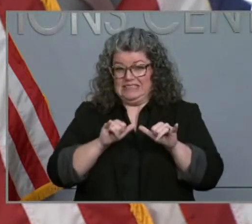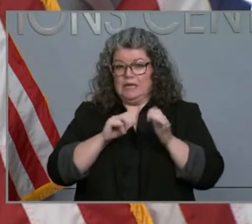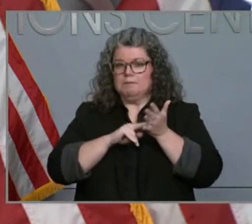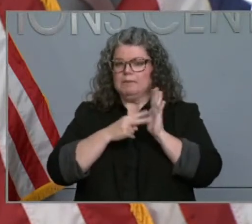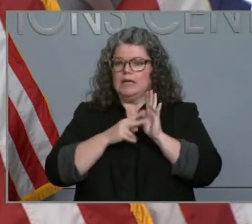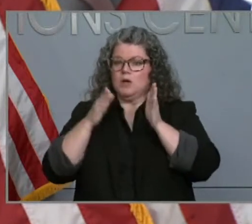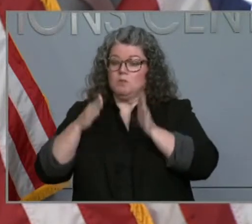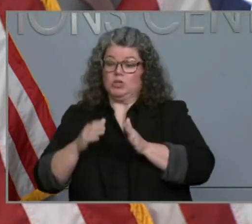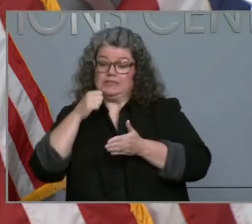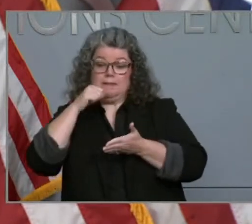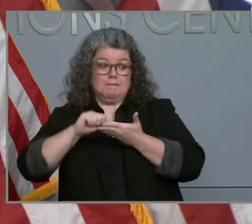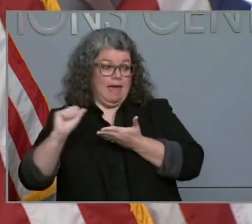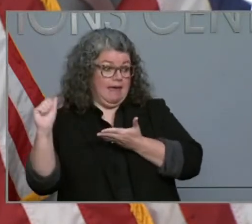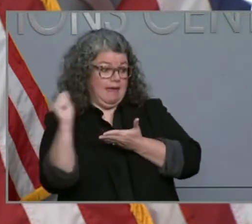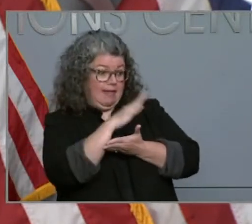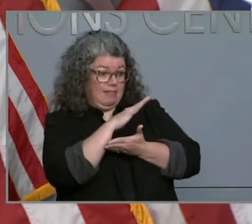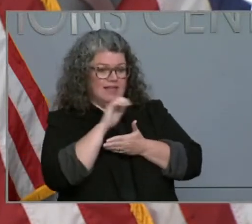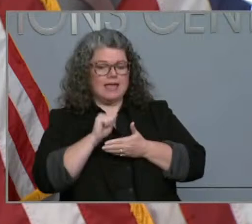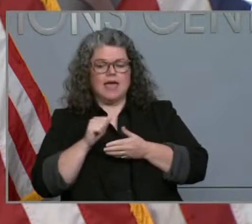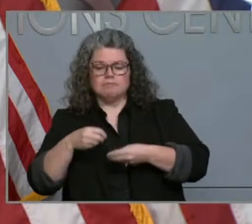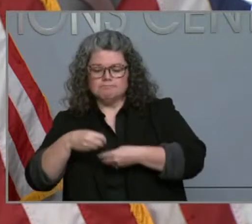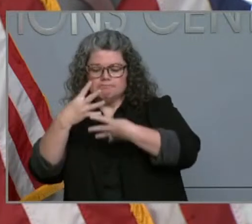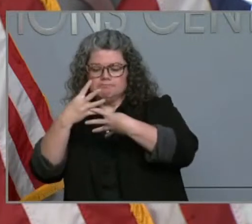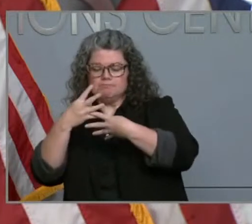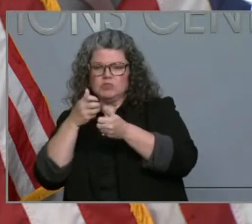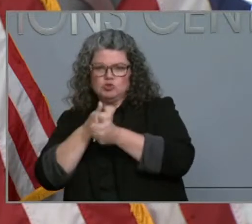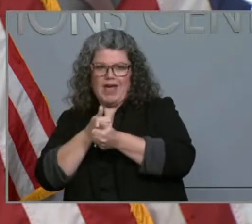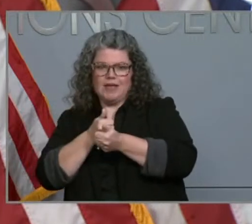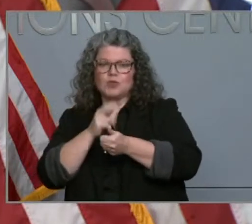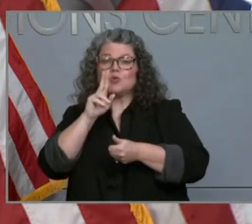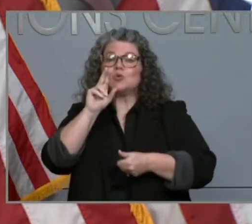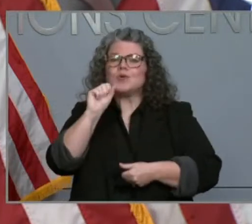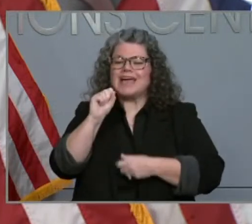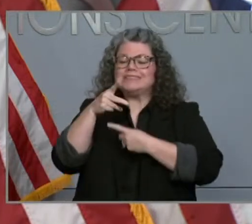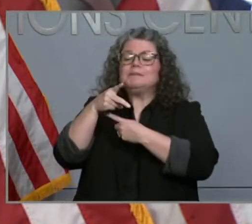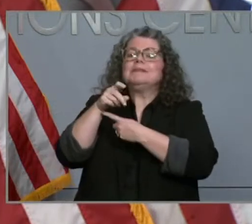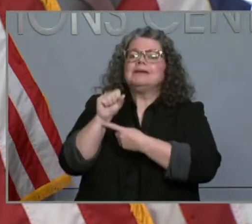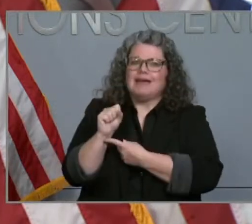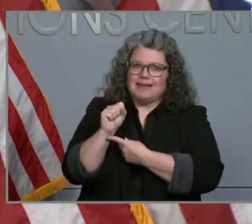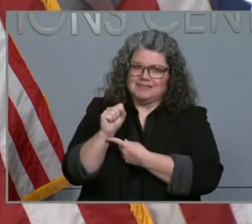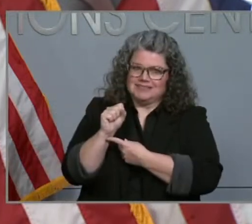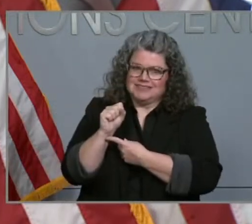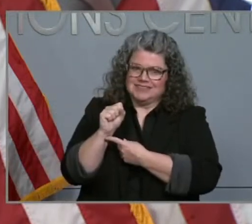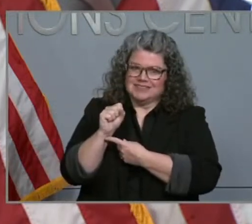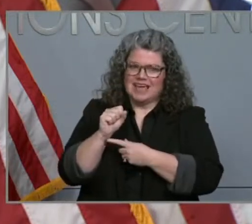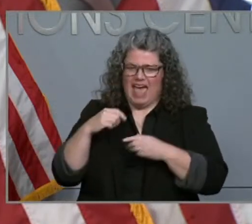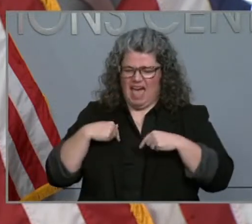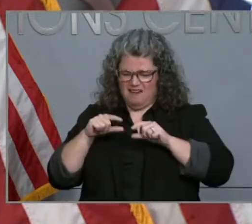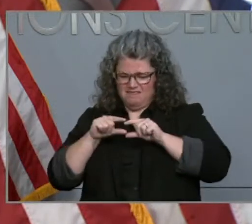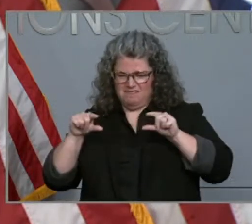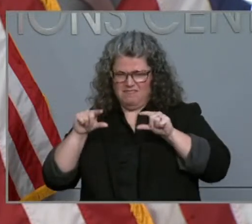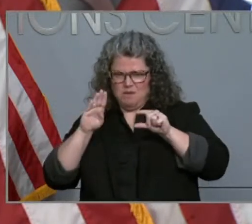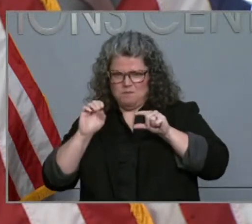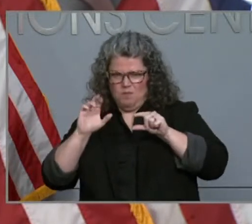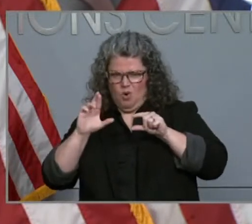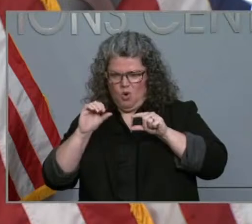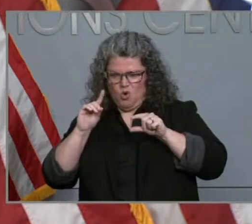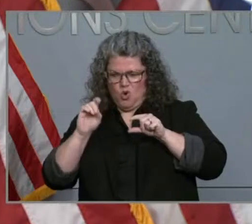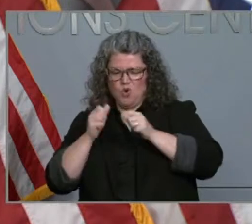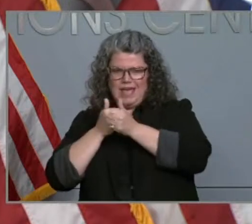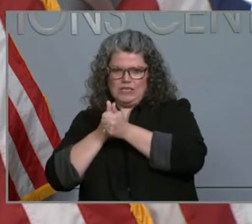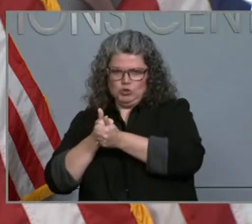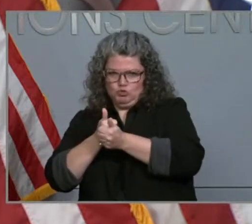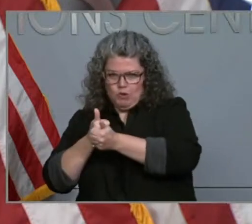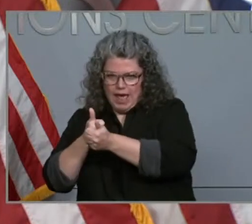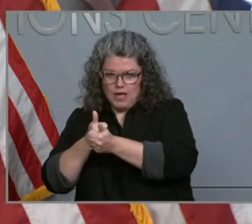their mailed ballot is through the U.S. Postal Service and the intelligent mail barcode. If, we did